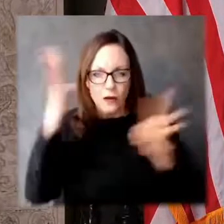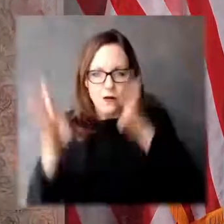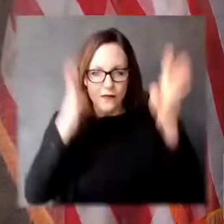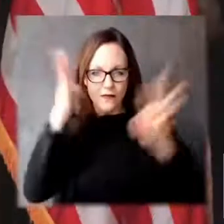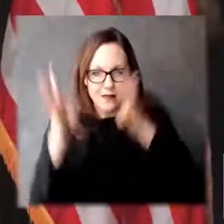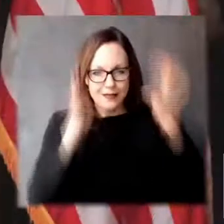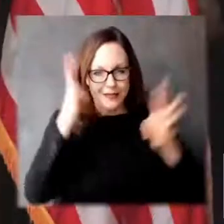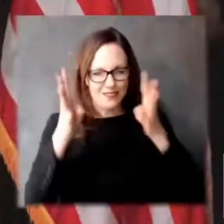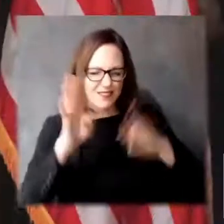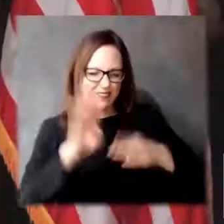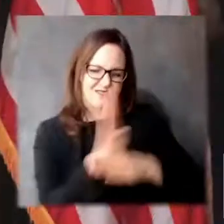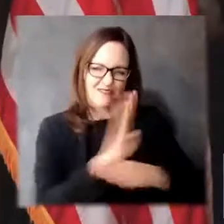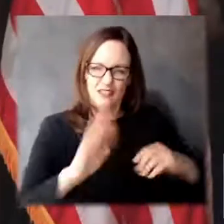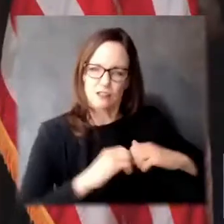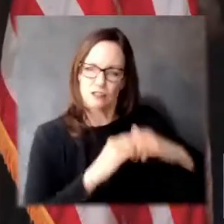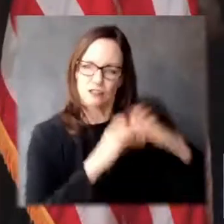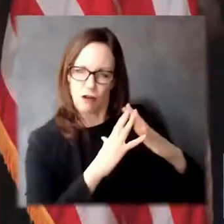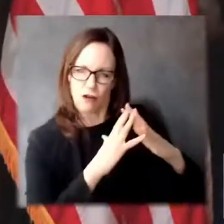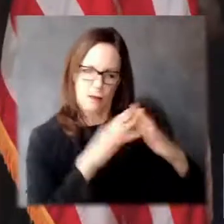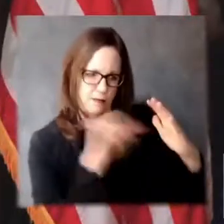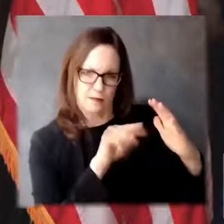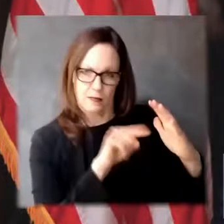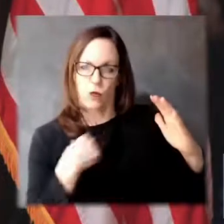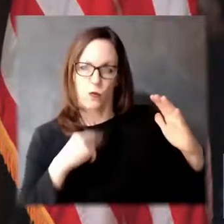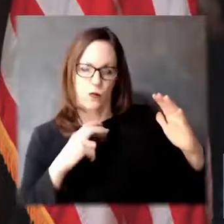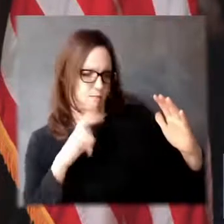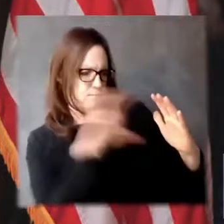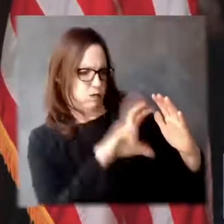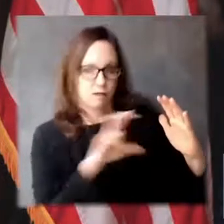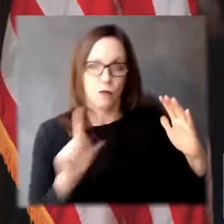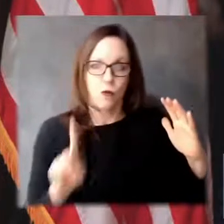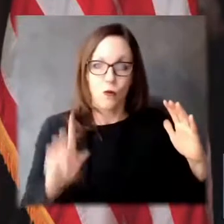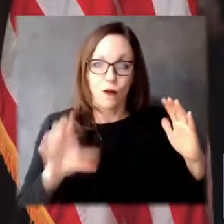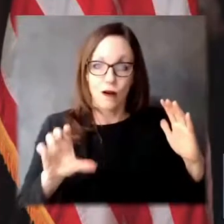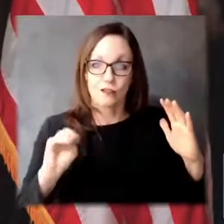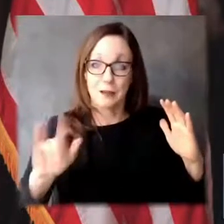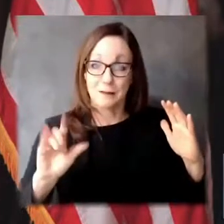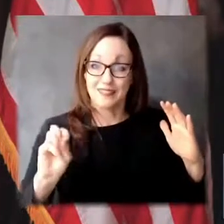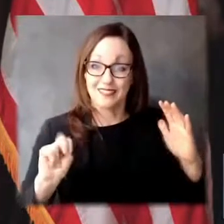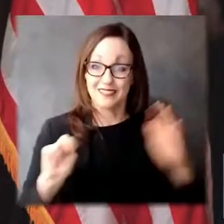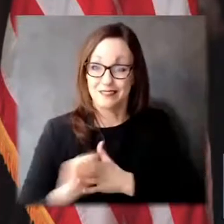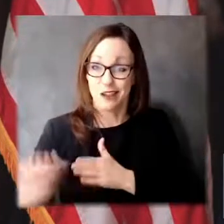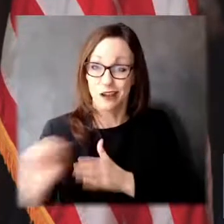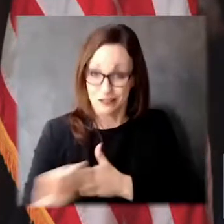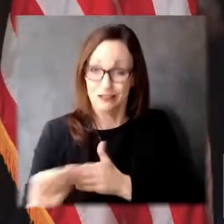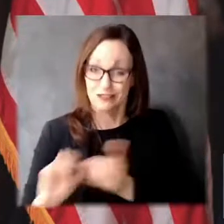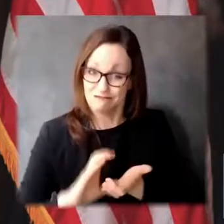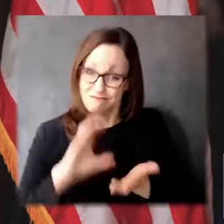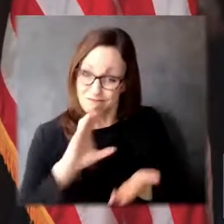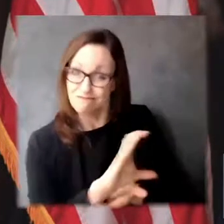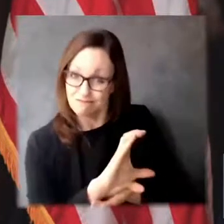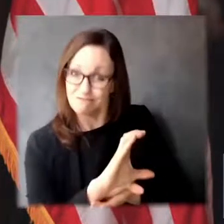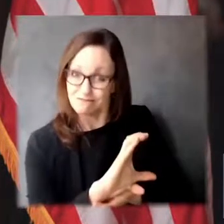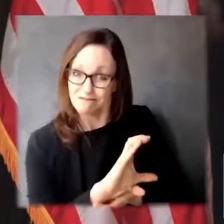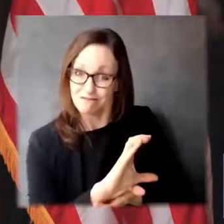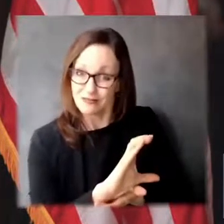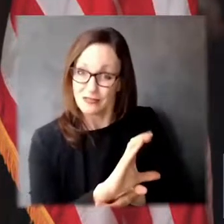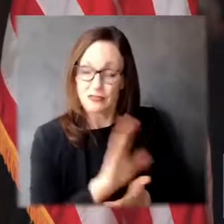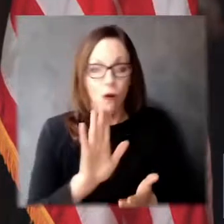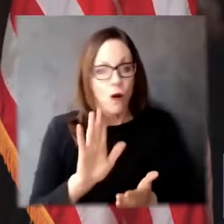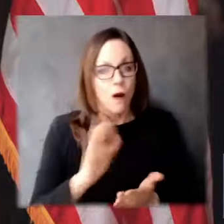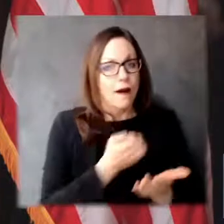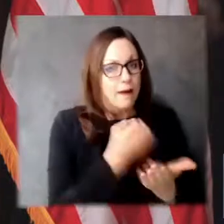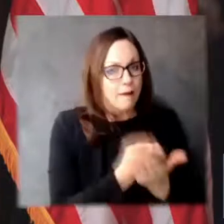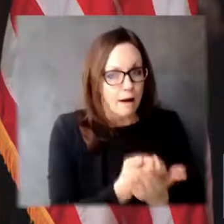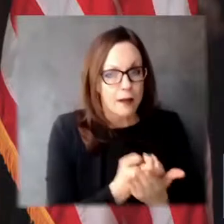too. That's why we're also going to invest $100 million into a venture capital program to jumpstart